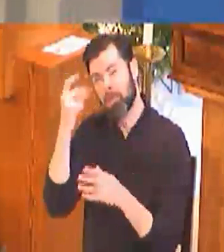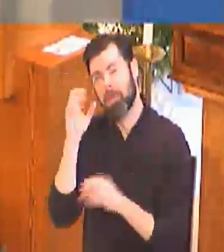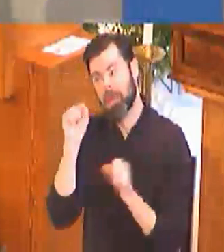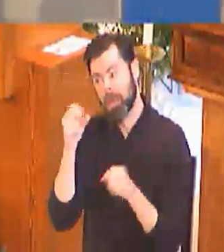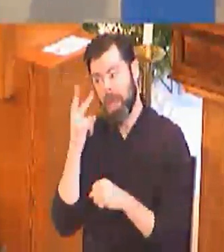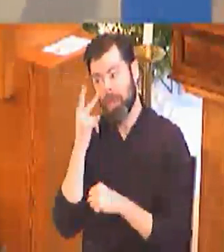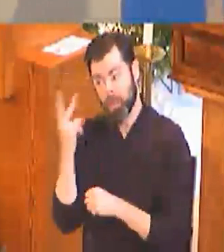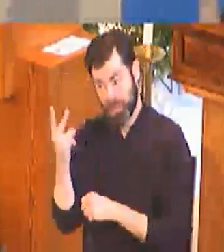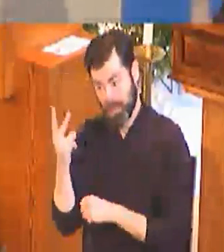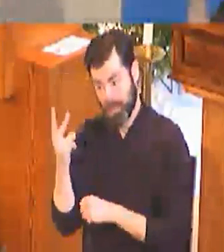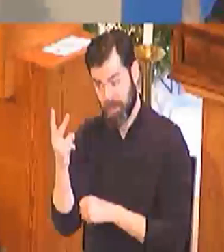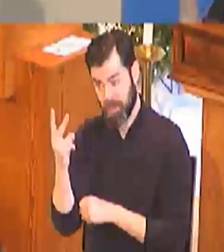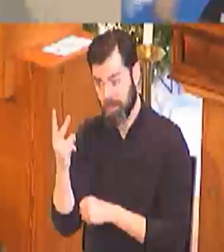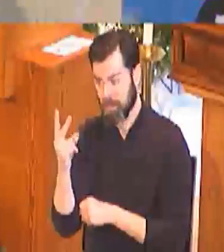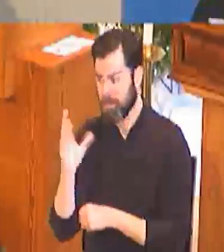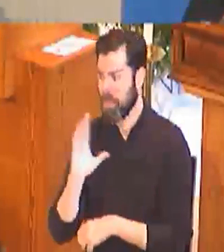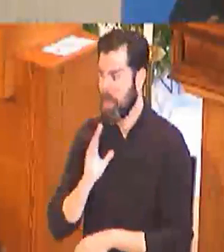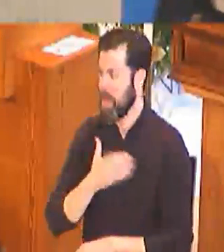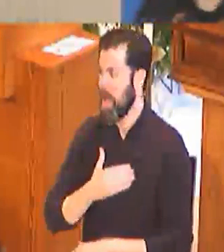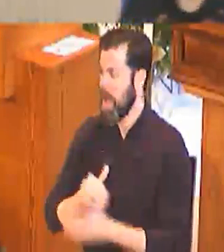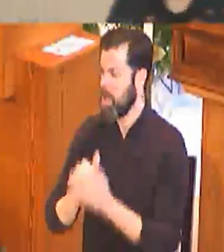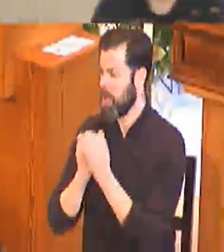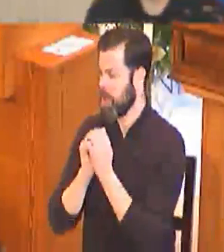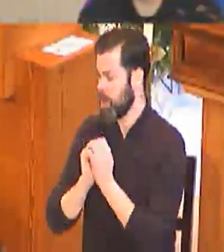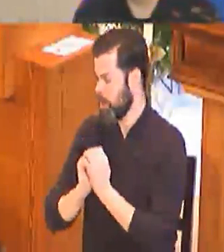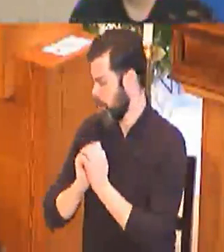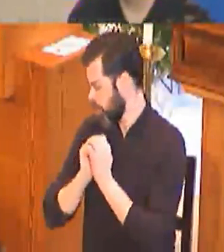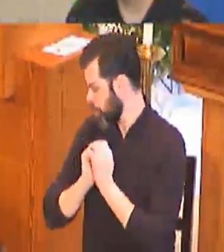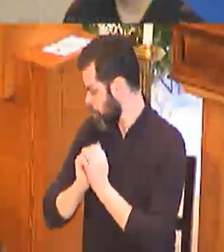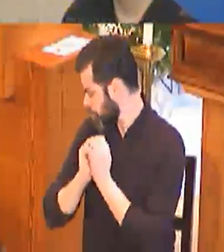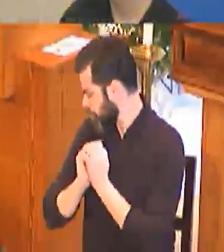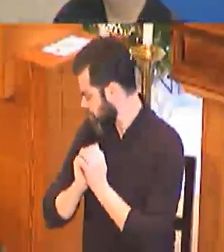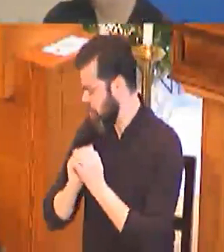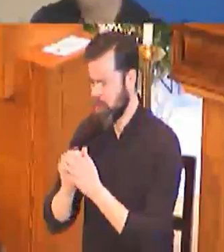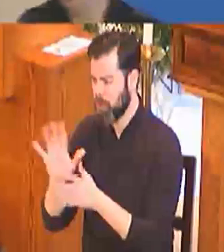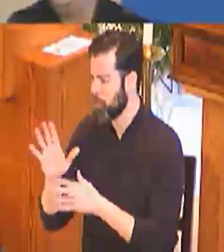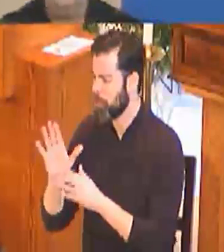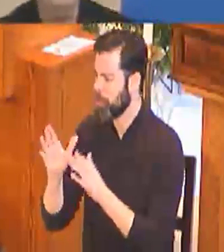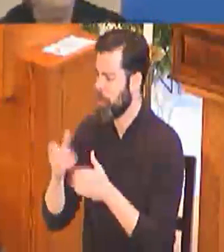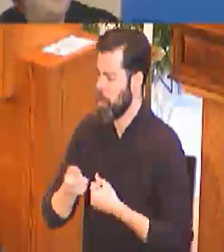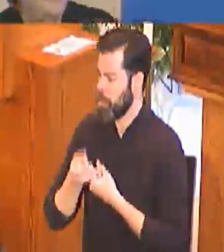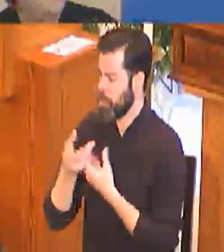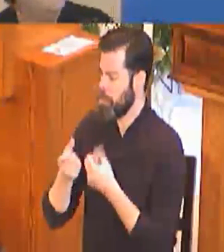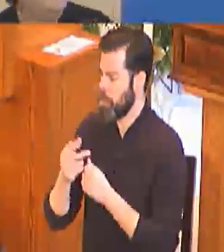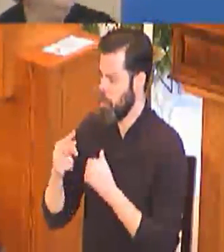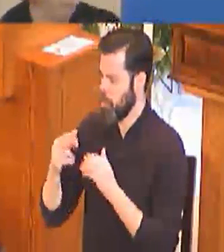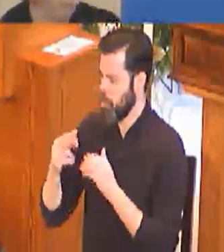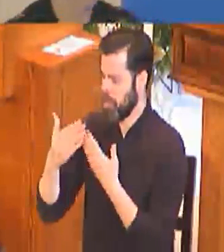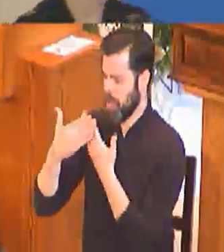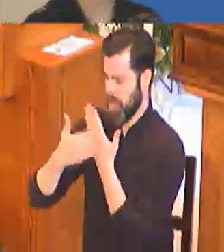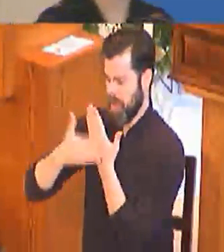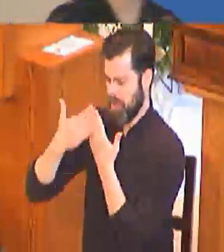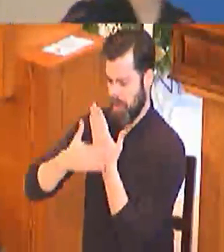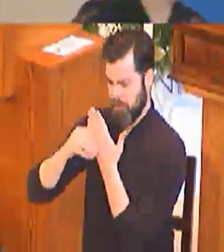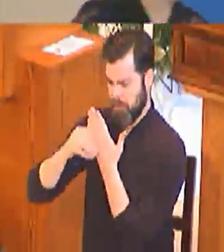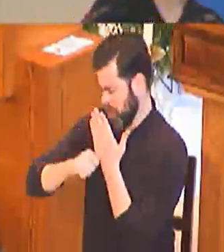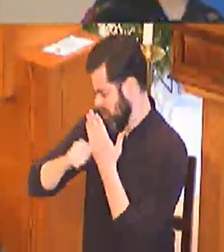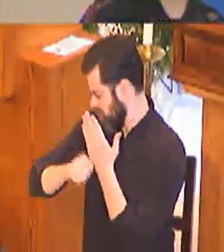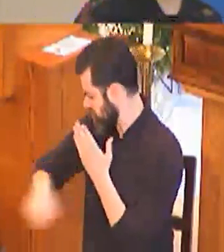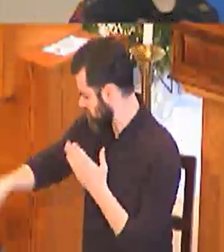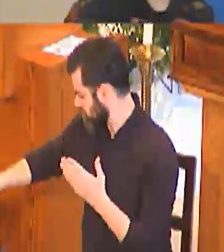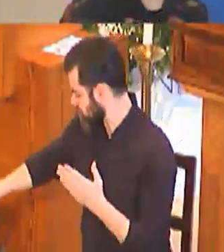Let's affirm our poem together. It's on the cover of your bulletin. And stand in this